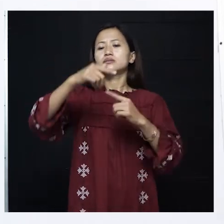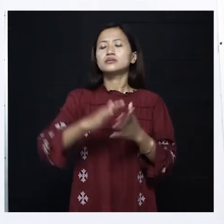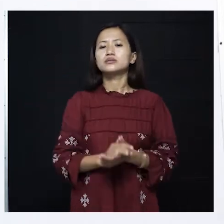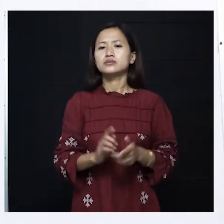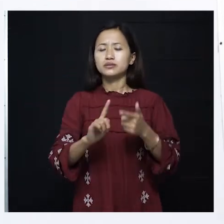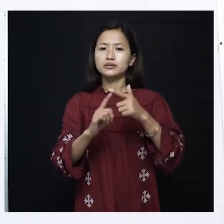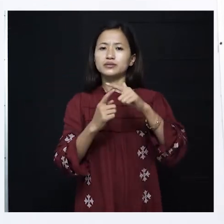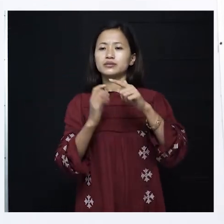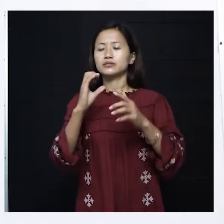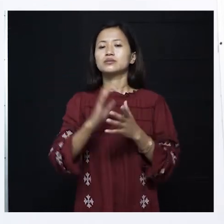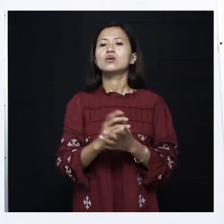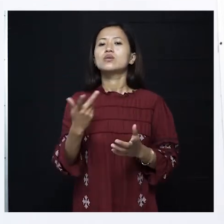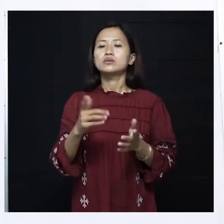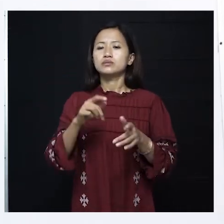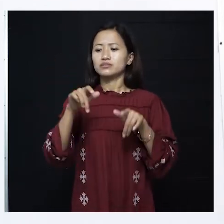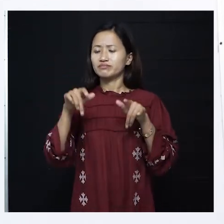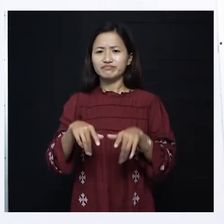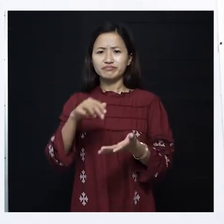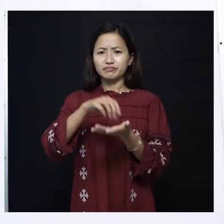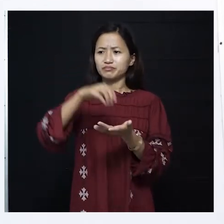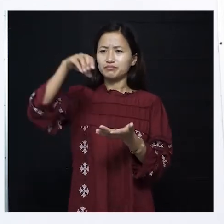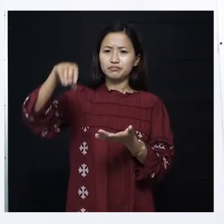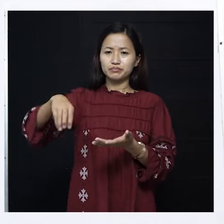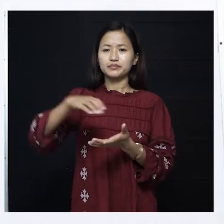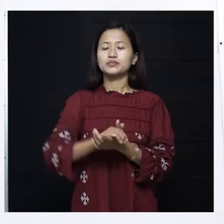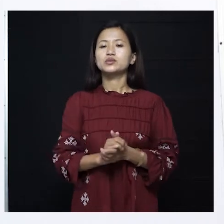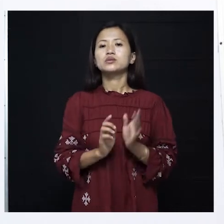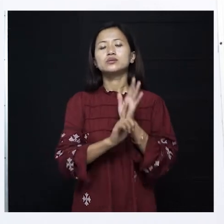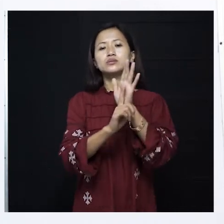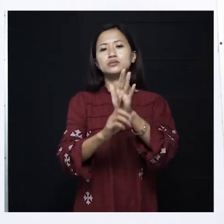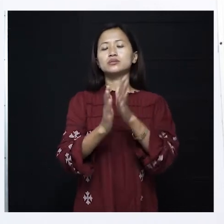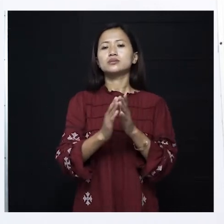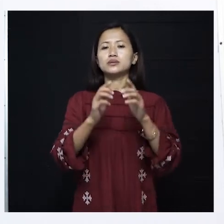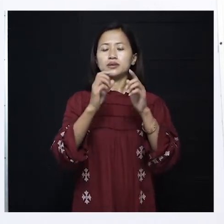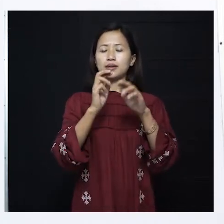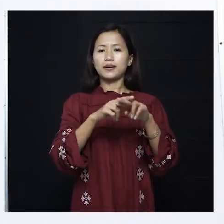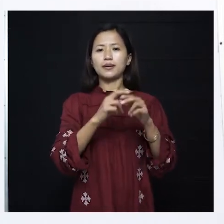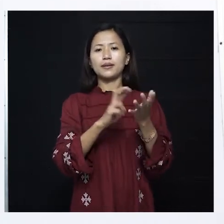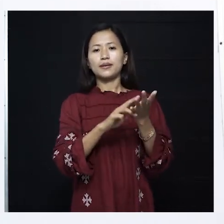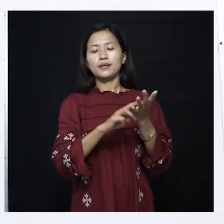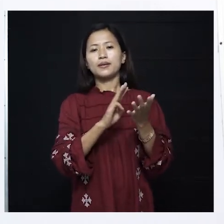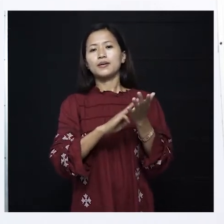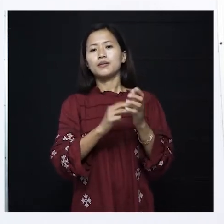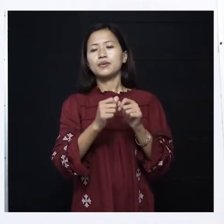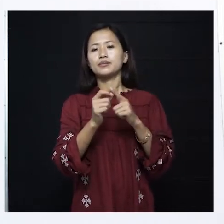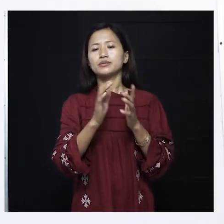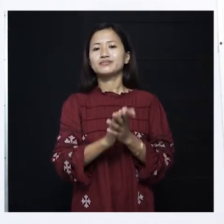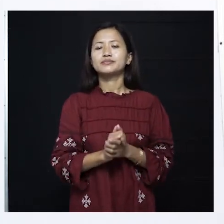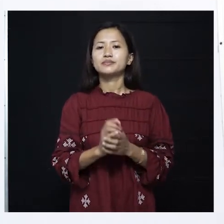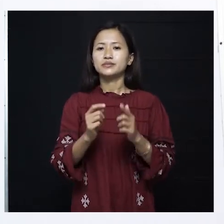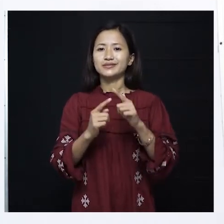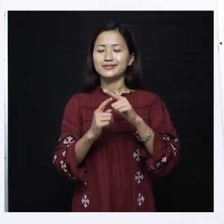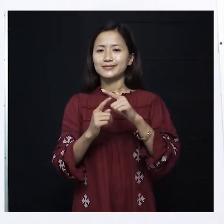etc. Where all these are situated, it will be shown there on the map. So those are called as the thematic map,